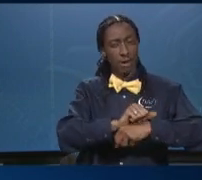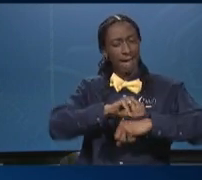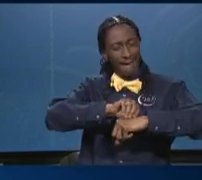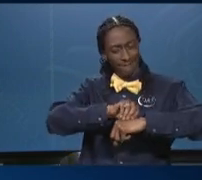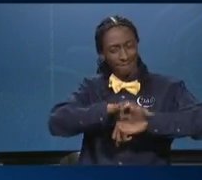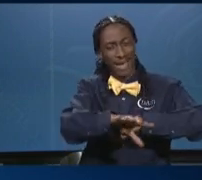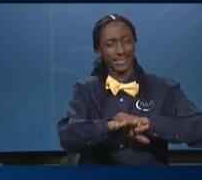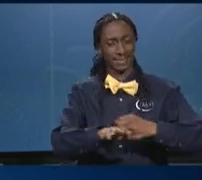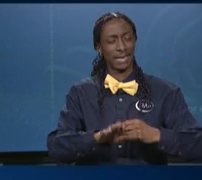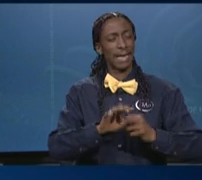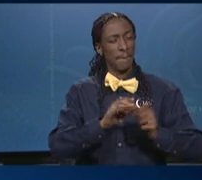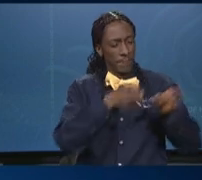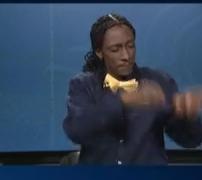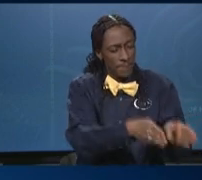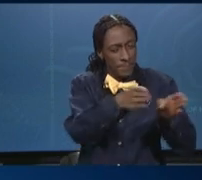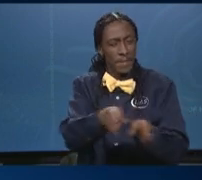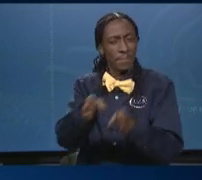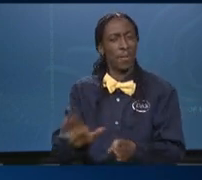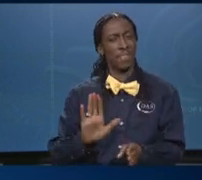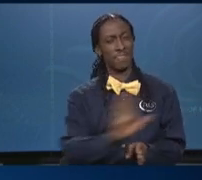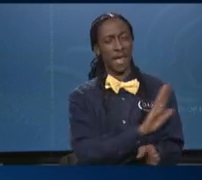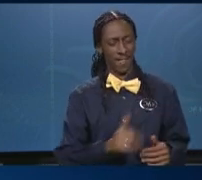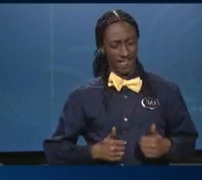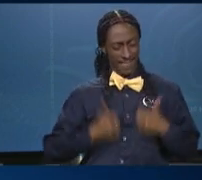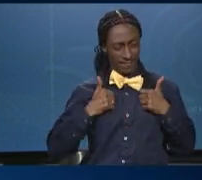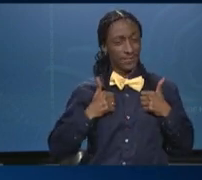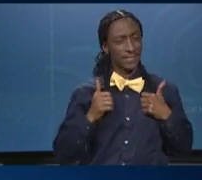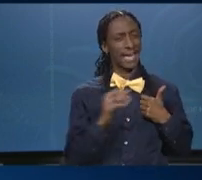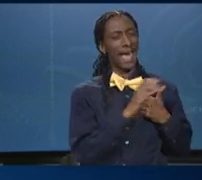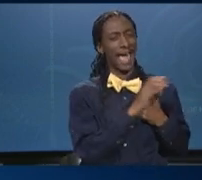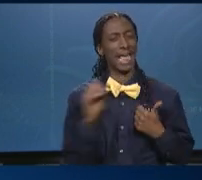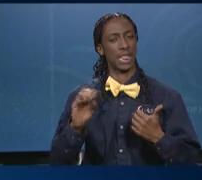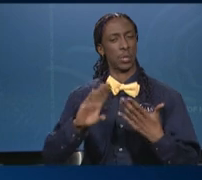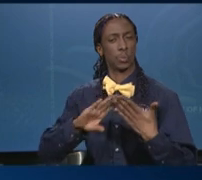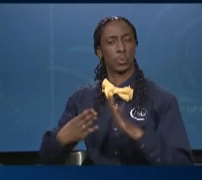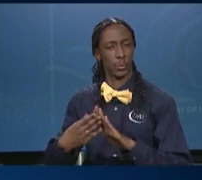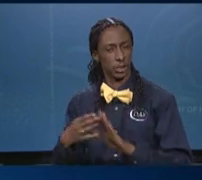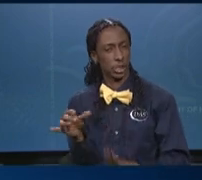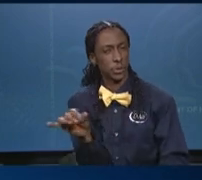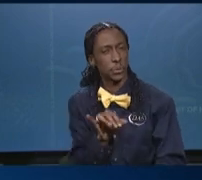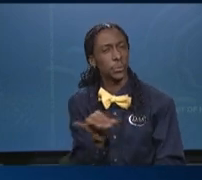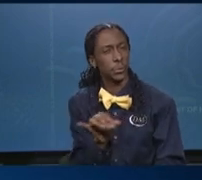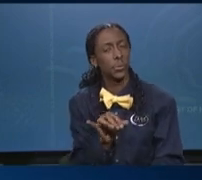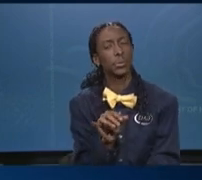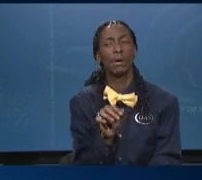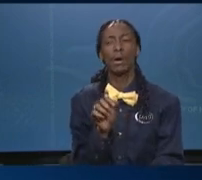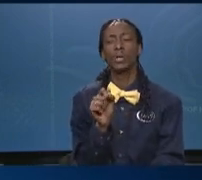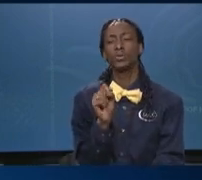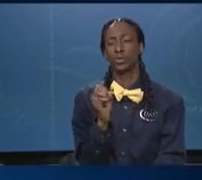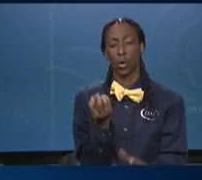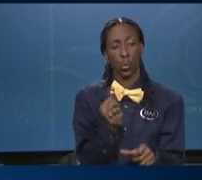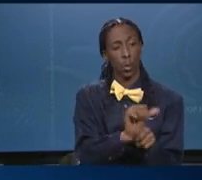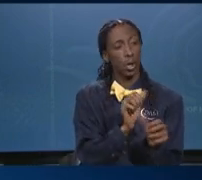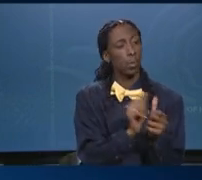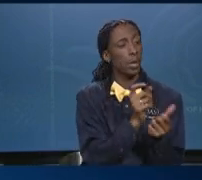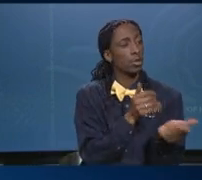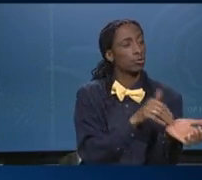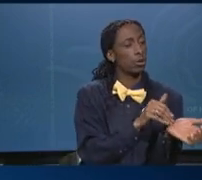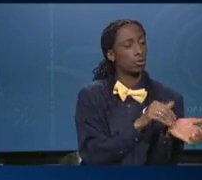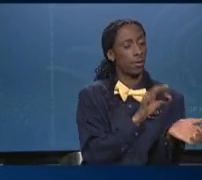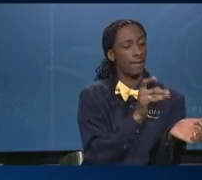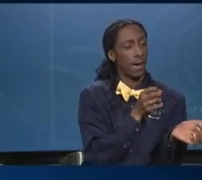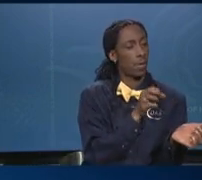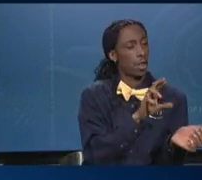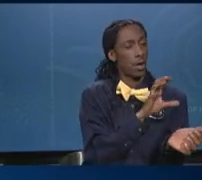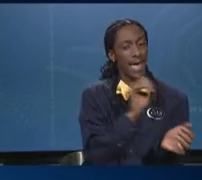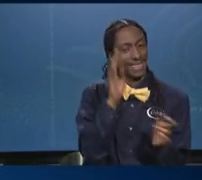individual people and impact the lives of communities. You know, and so now working, you know, with Dr. Fowler and the Innovation Center, we're